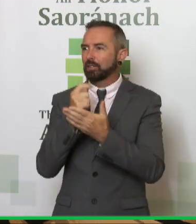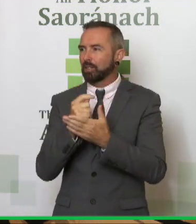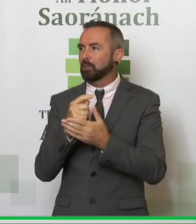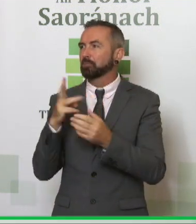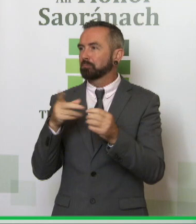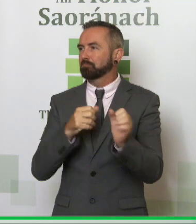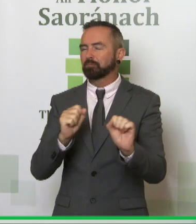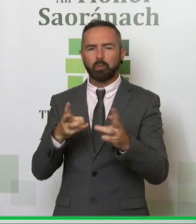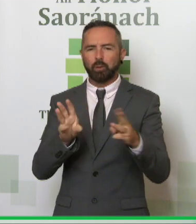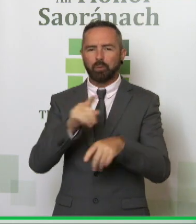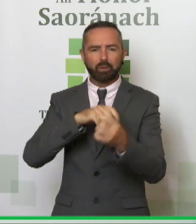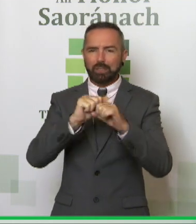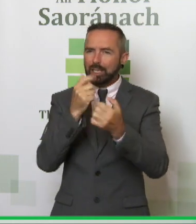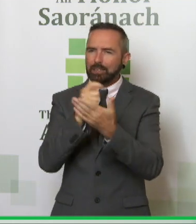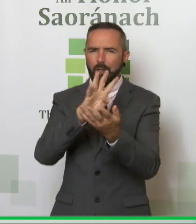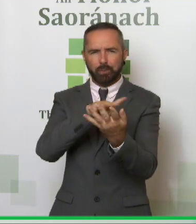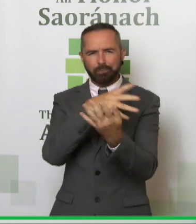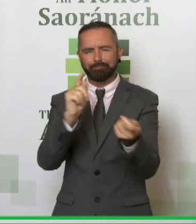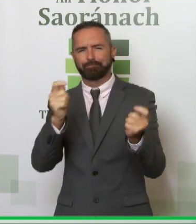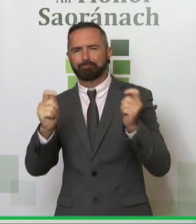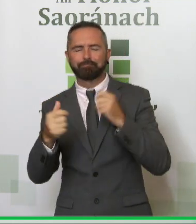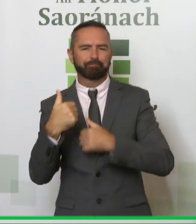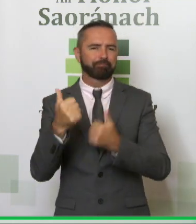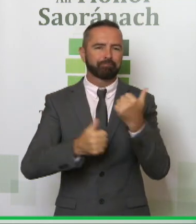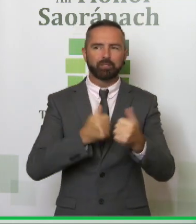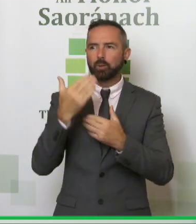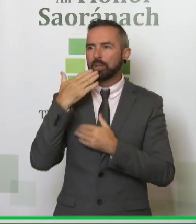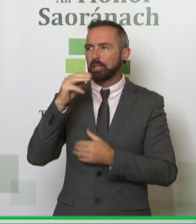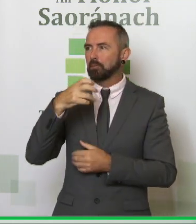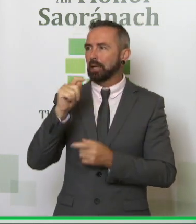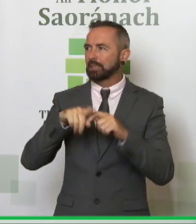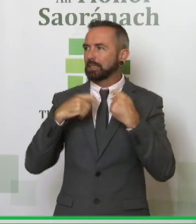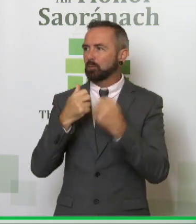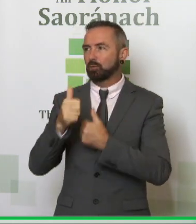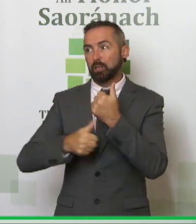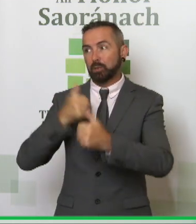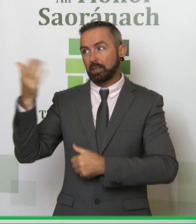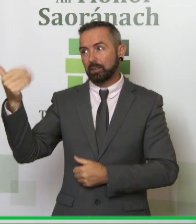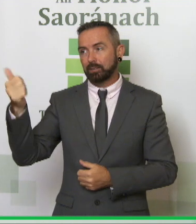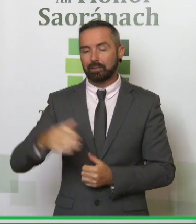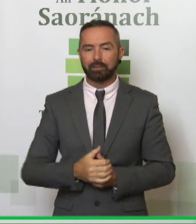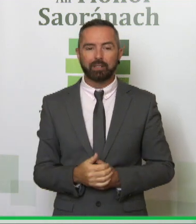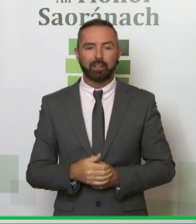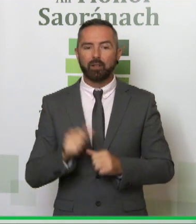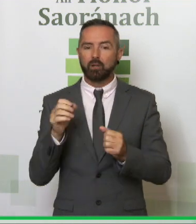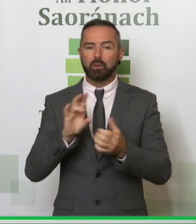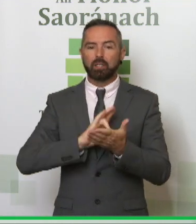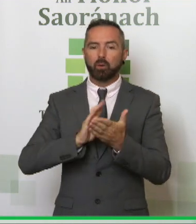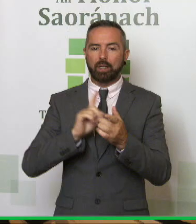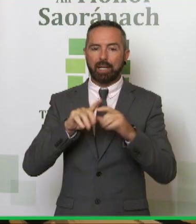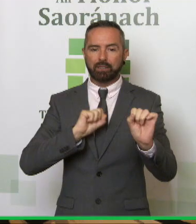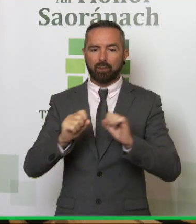and working with us and changing timetables and adapting timetables. Thanks, Matt, and really appreciate everything. The quality and the service has been